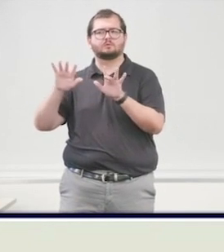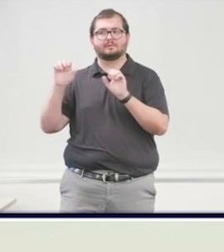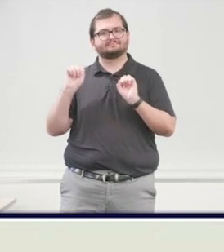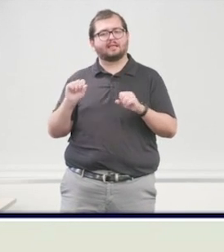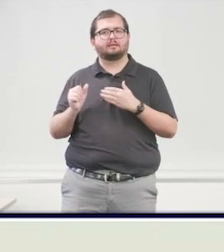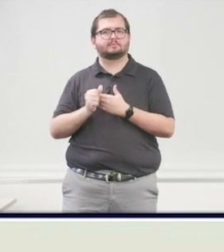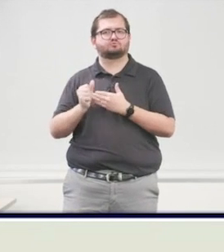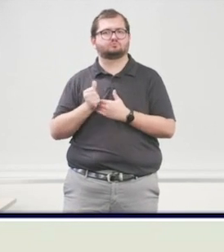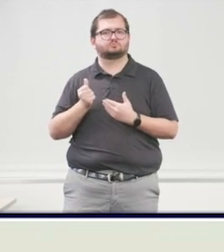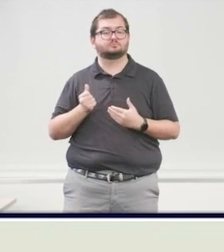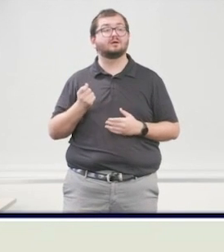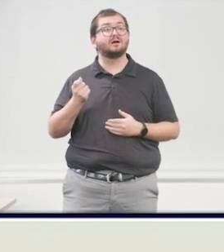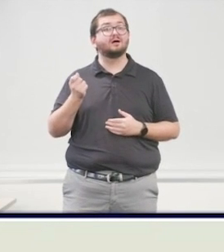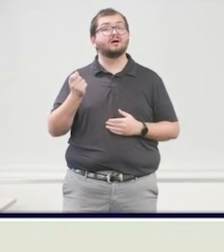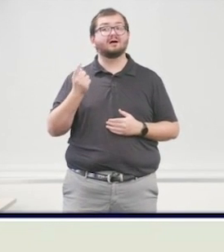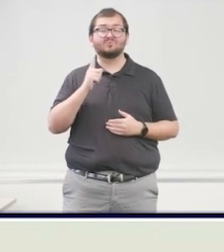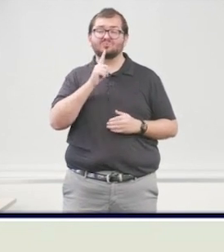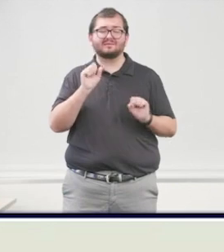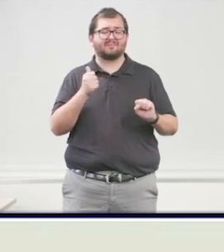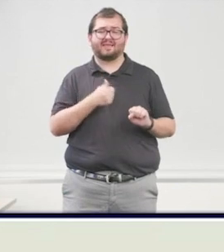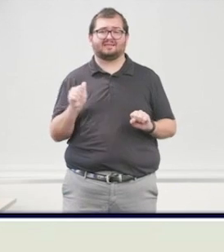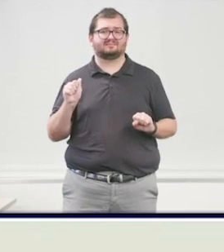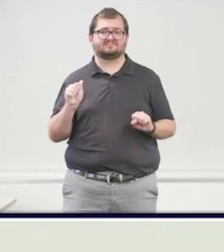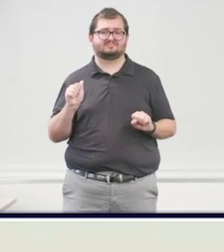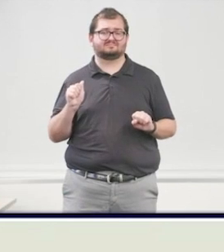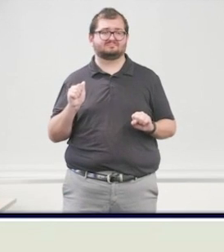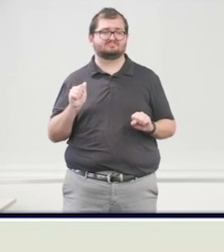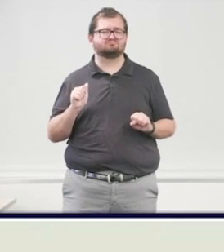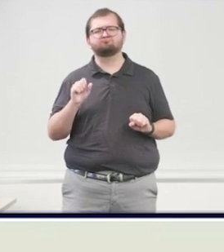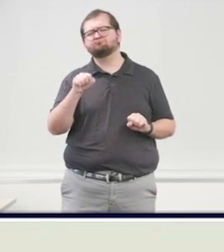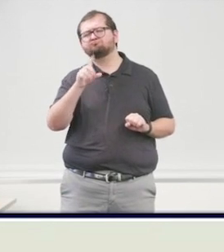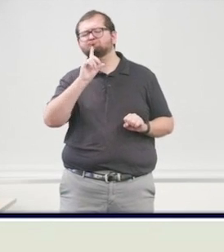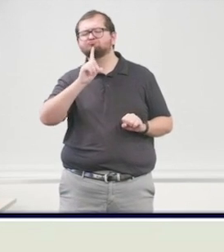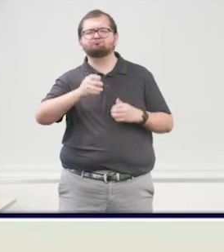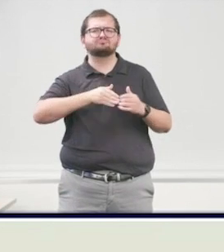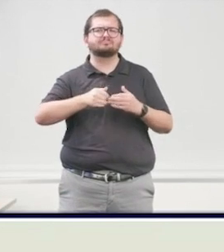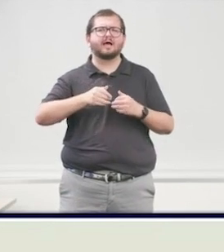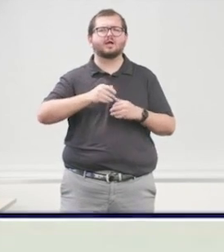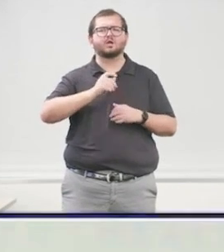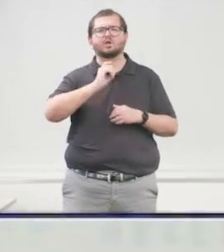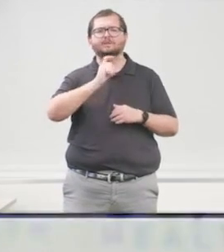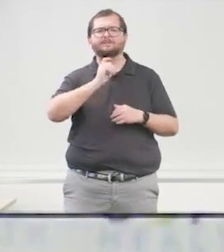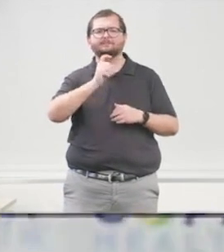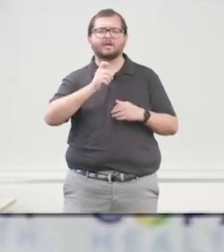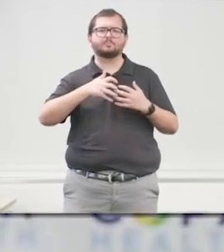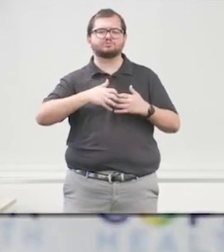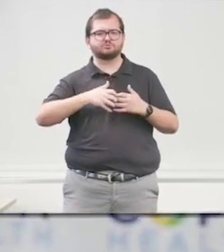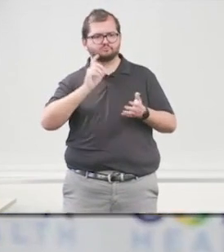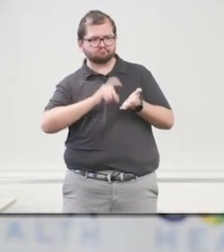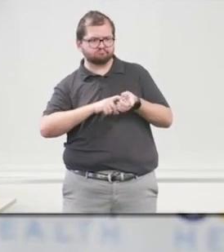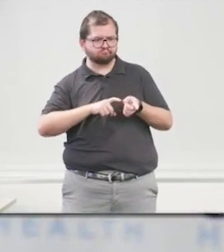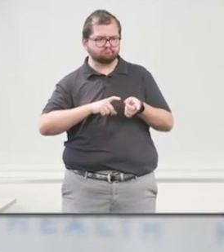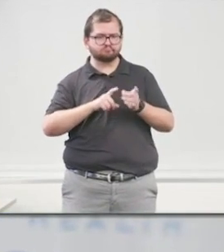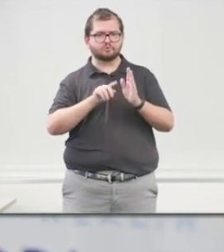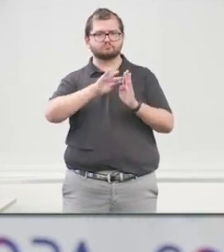let's face it, those threatening environments can happen everywhere. Yeah, you can have metal detectors, but people know how to get things